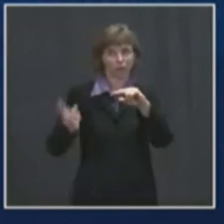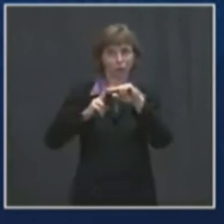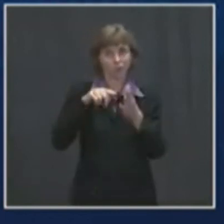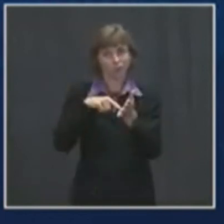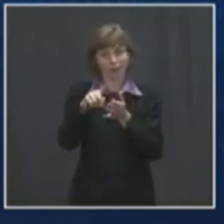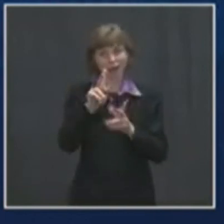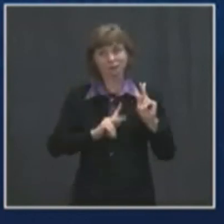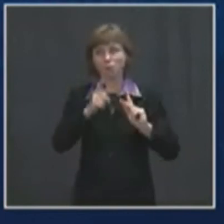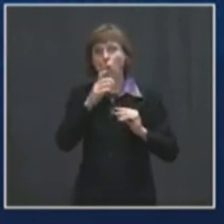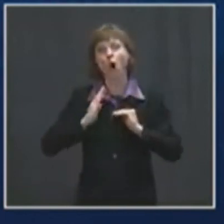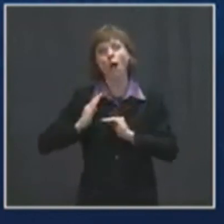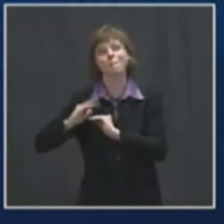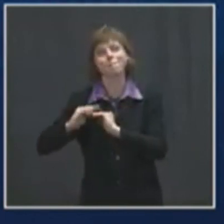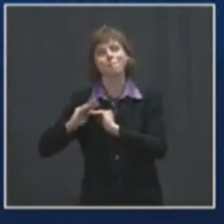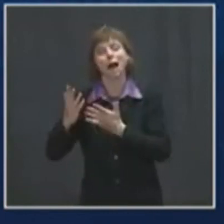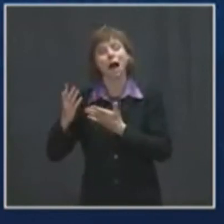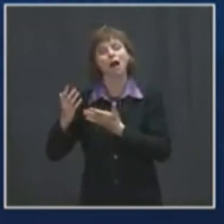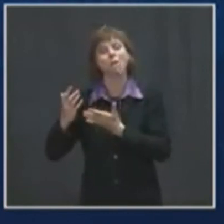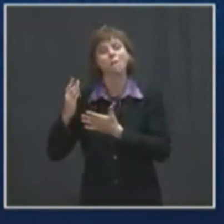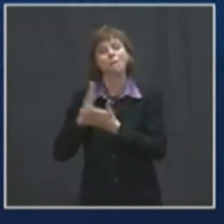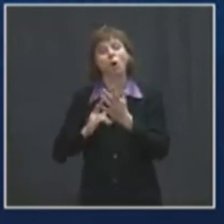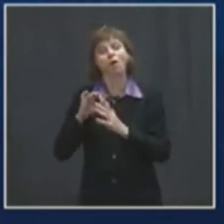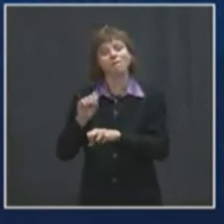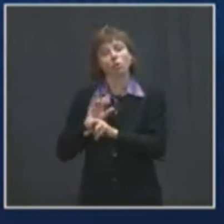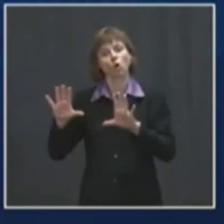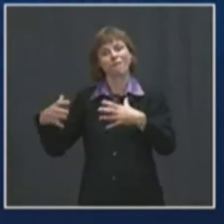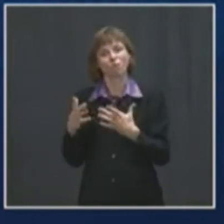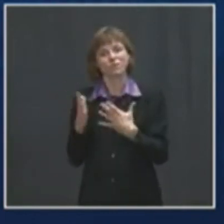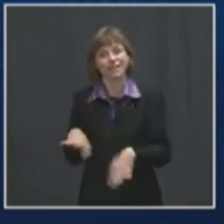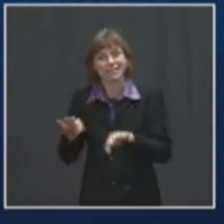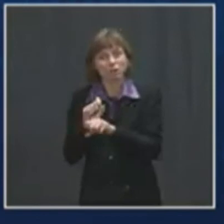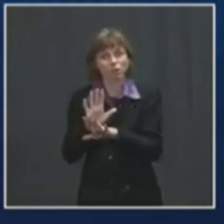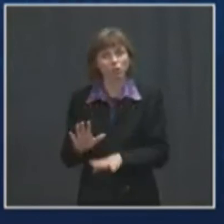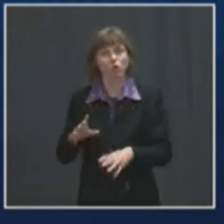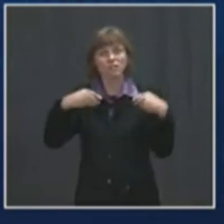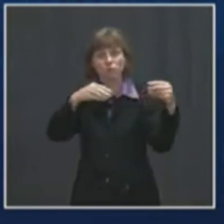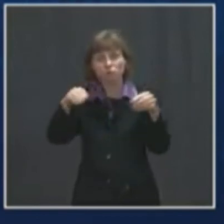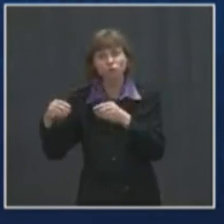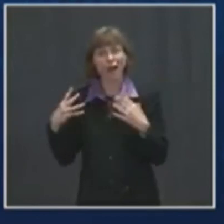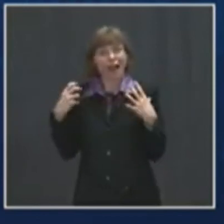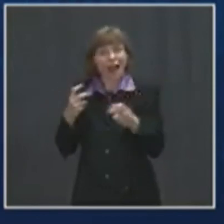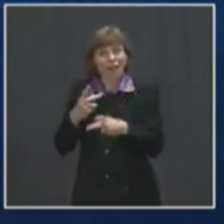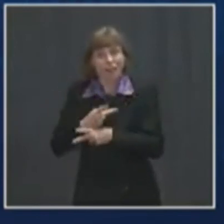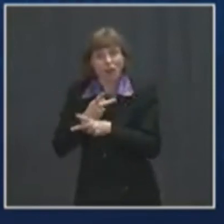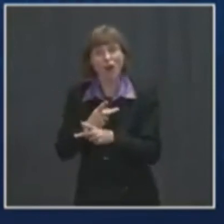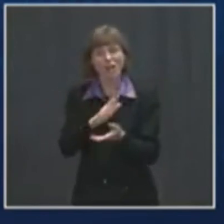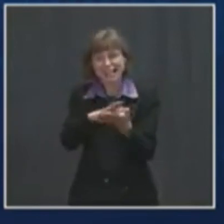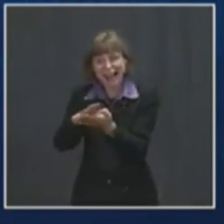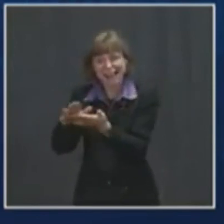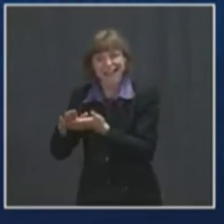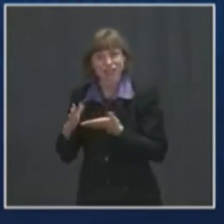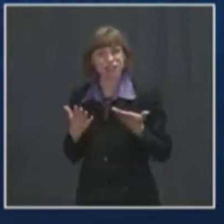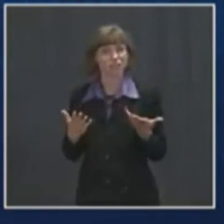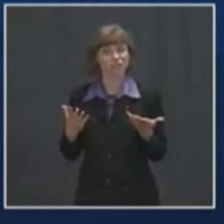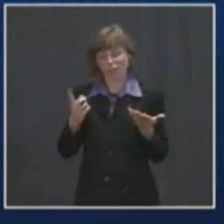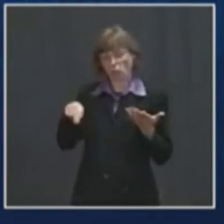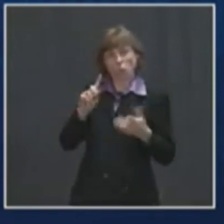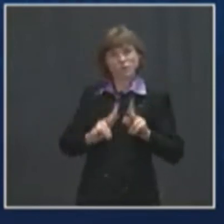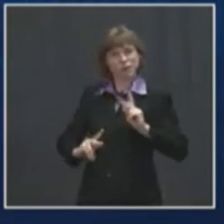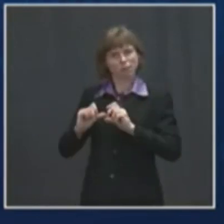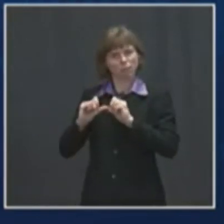the bottom end of this workforce, essential workers in retail trade, in healthcare, in sanitation, people who are keeping this